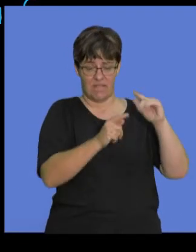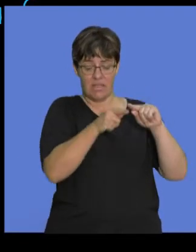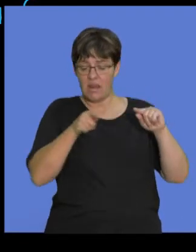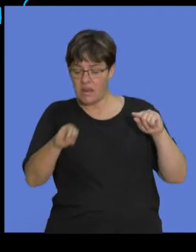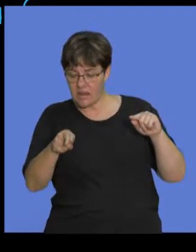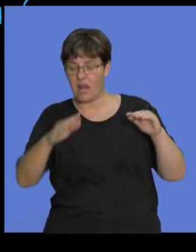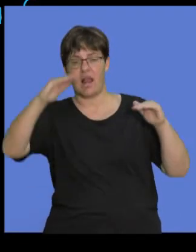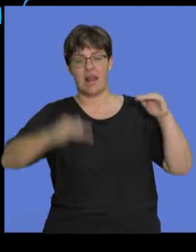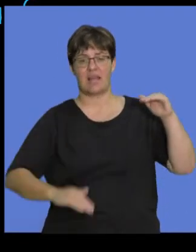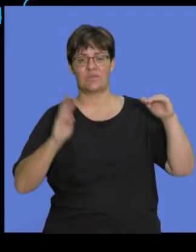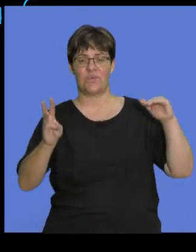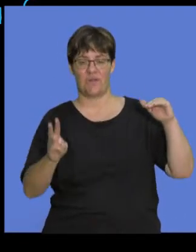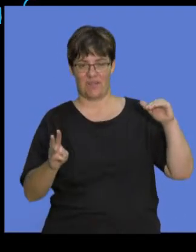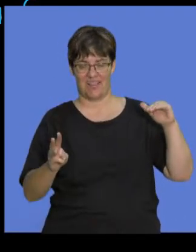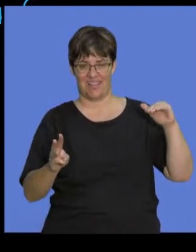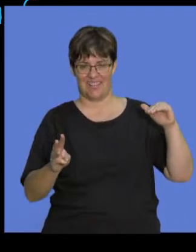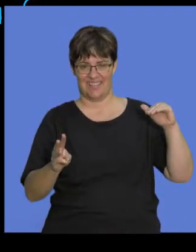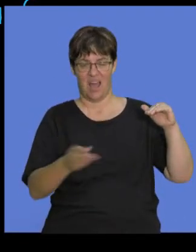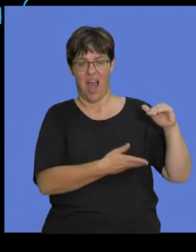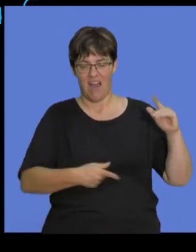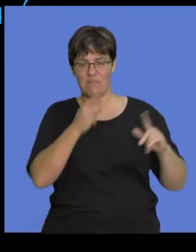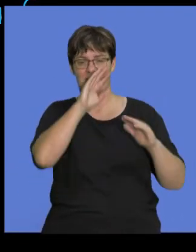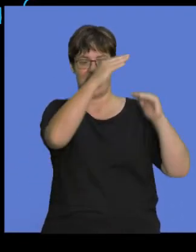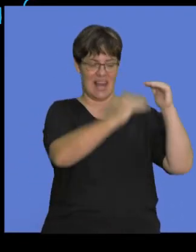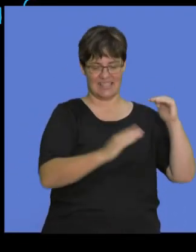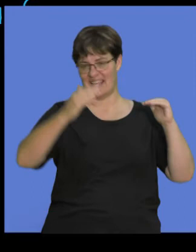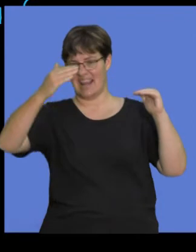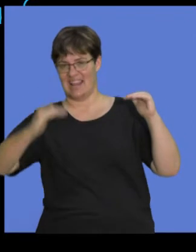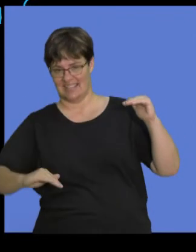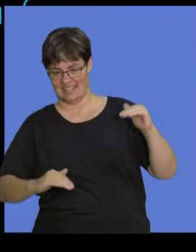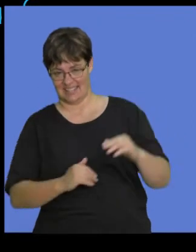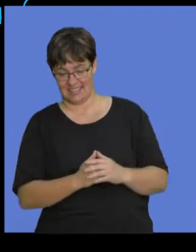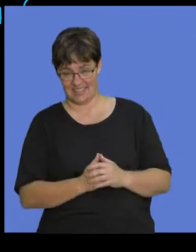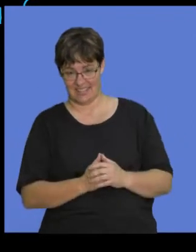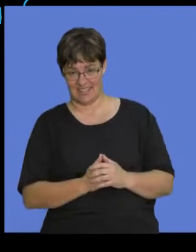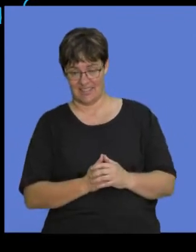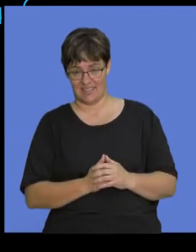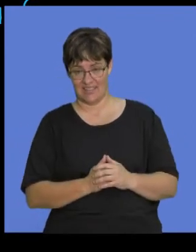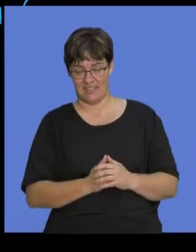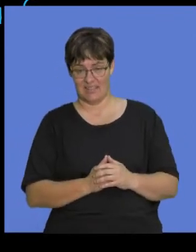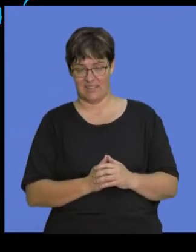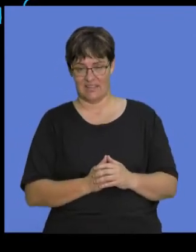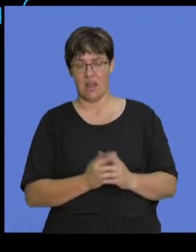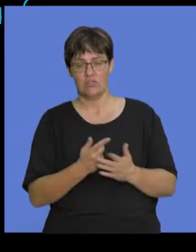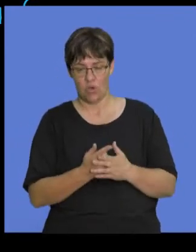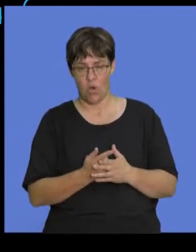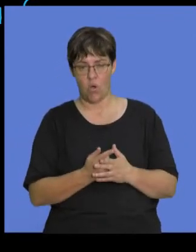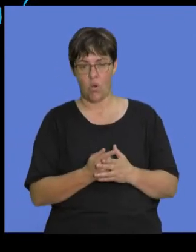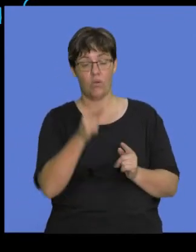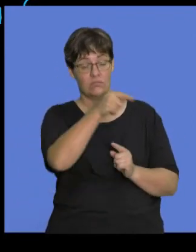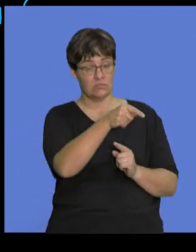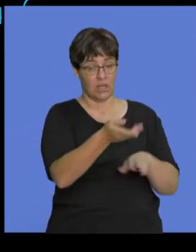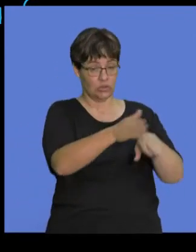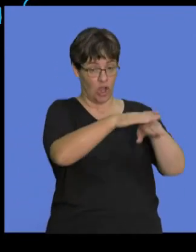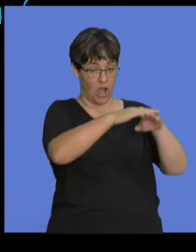electric field at a point will also decrease. Having is a decrease. So that's where it all begins. So a decrease in